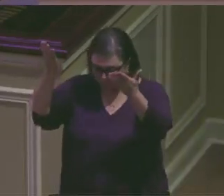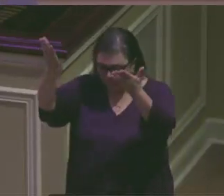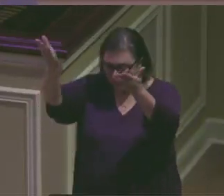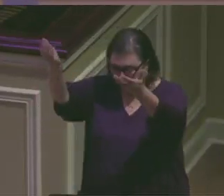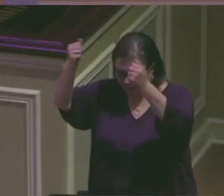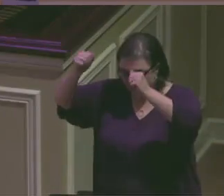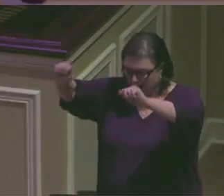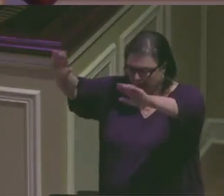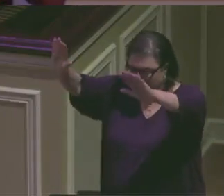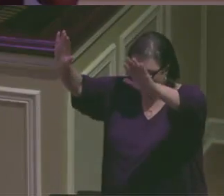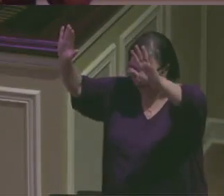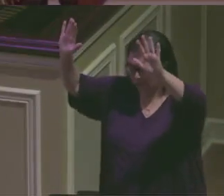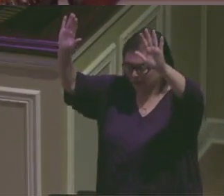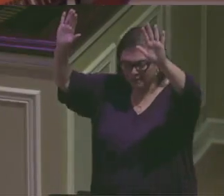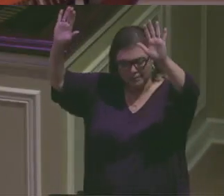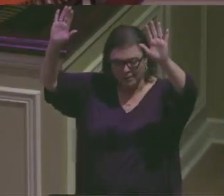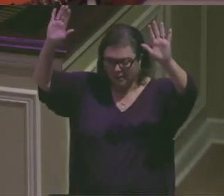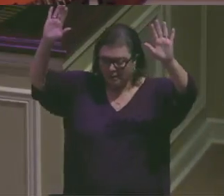this